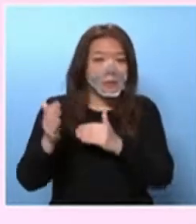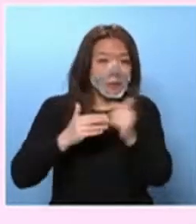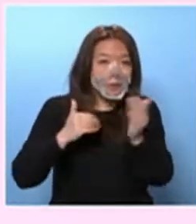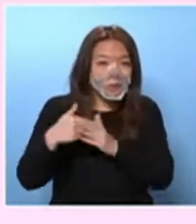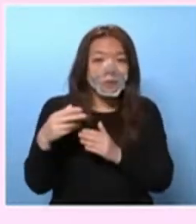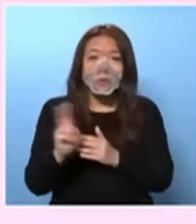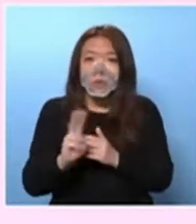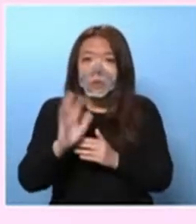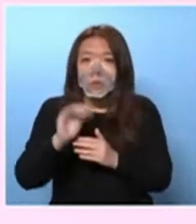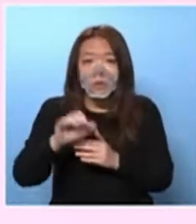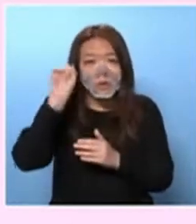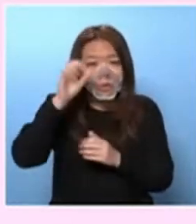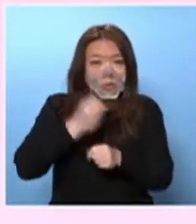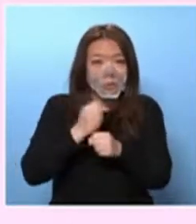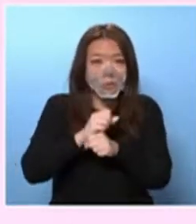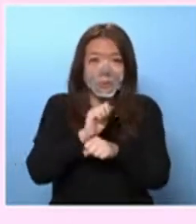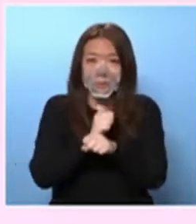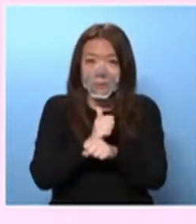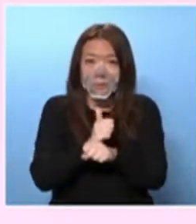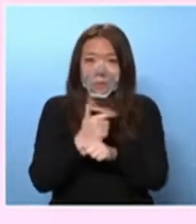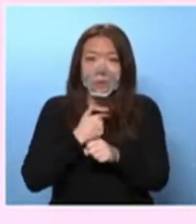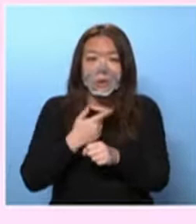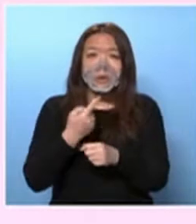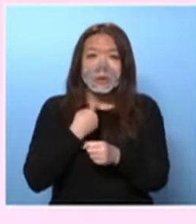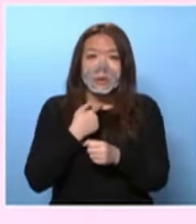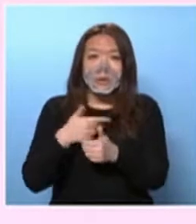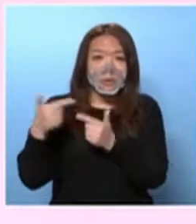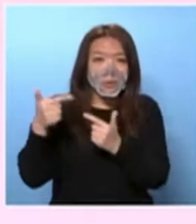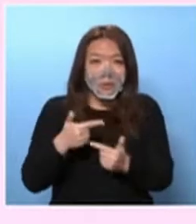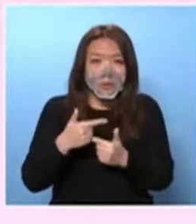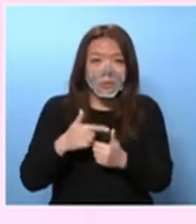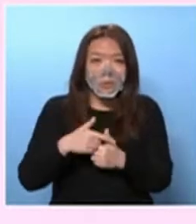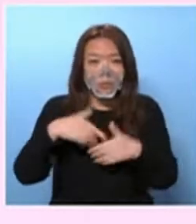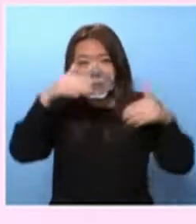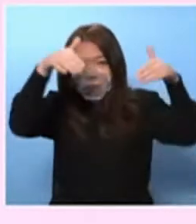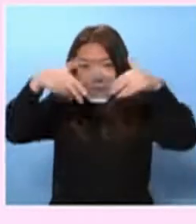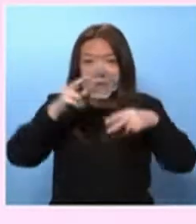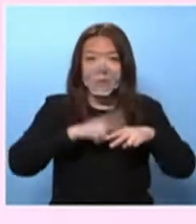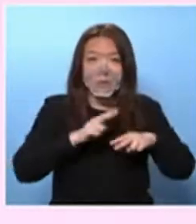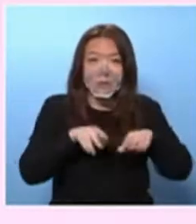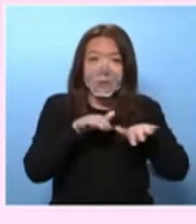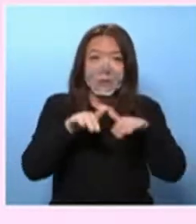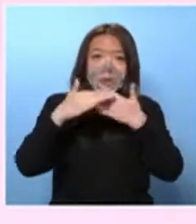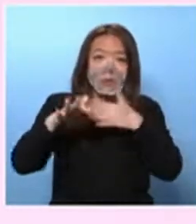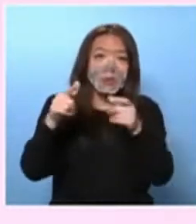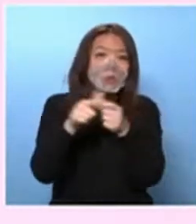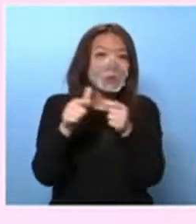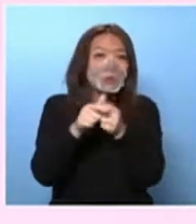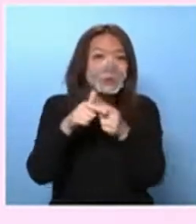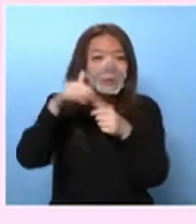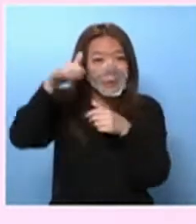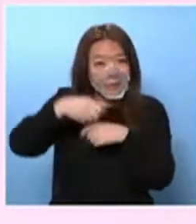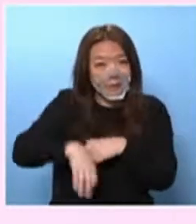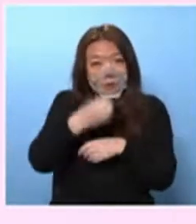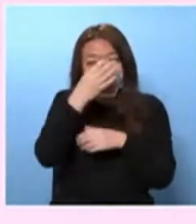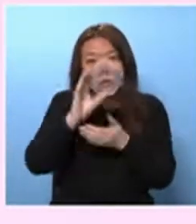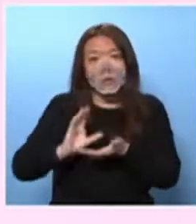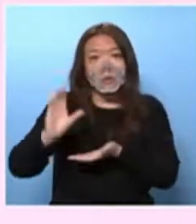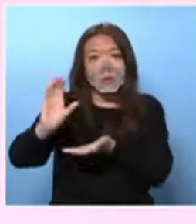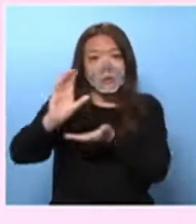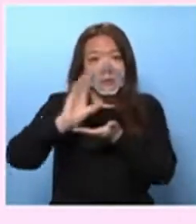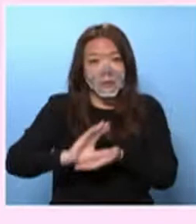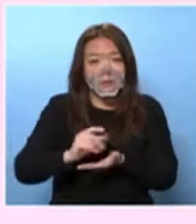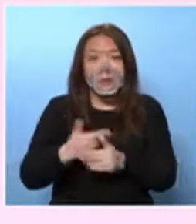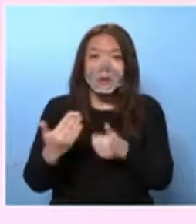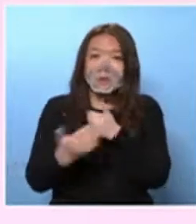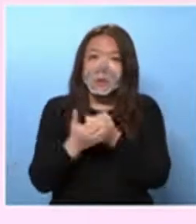investment is highly conducive to the development of various economic areas. Quality foreign investment brings in not only capital but also skills and job